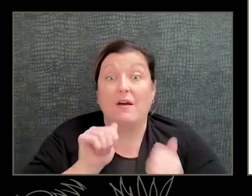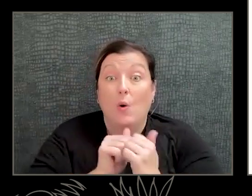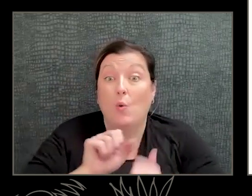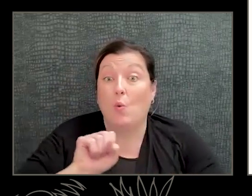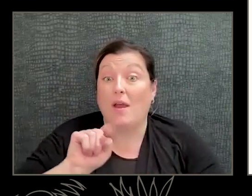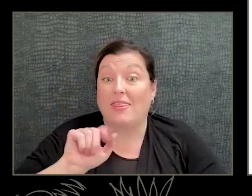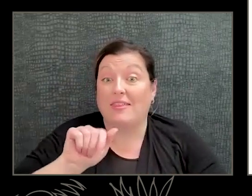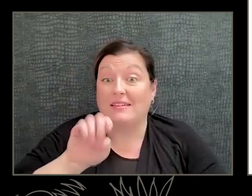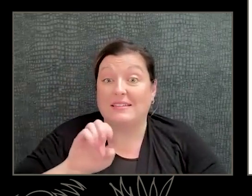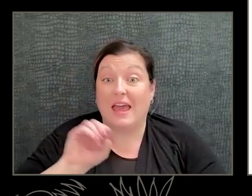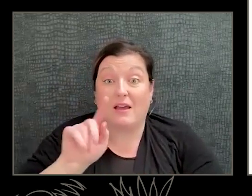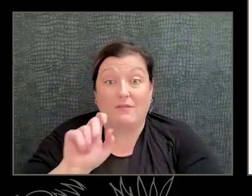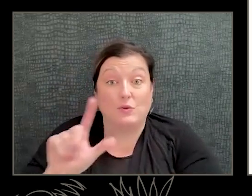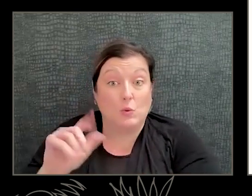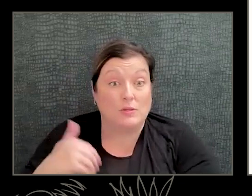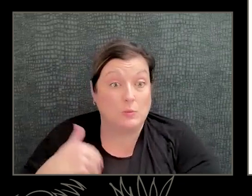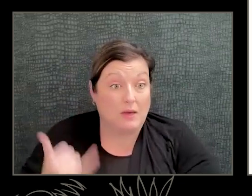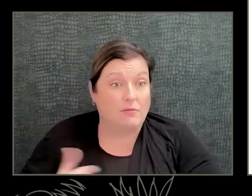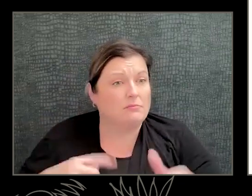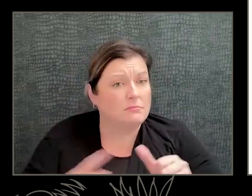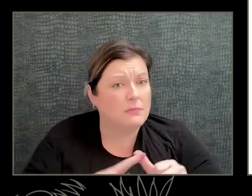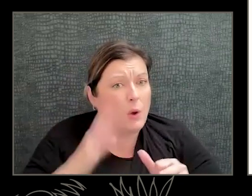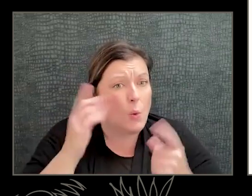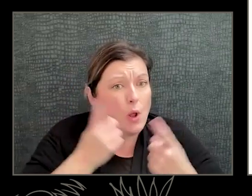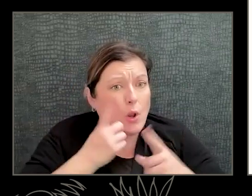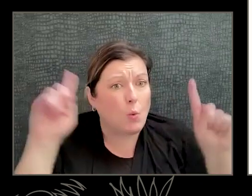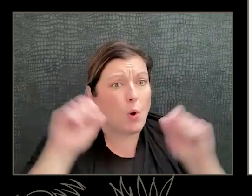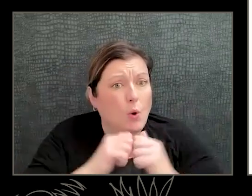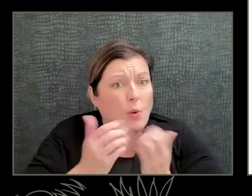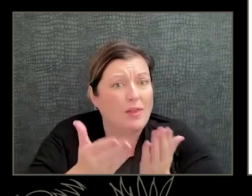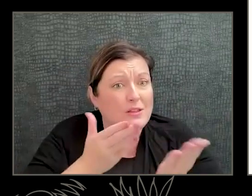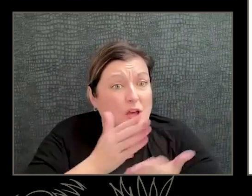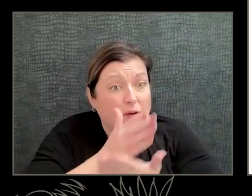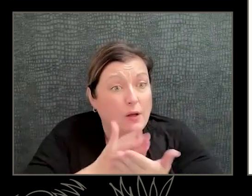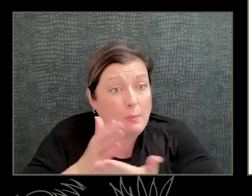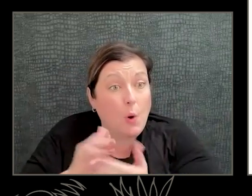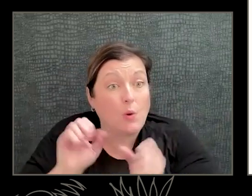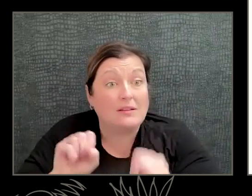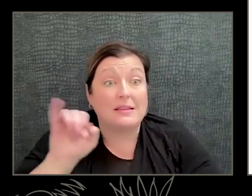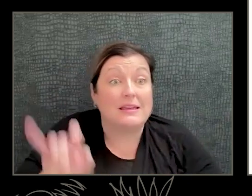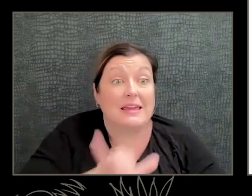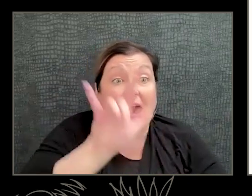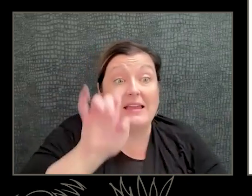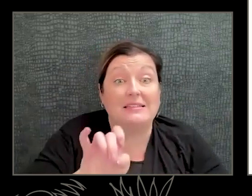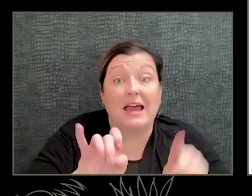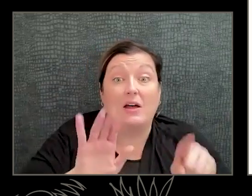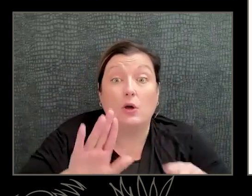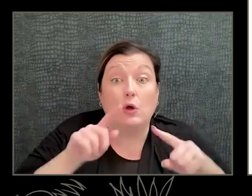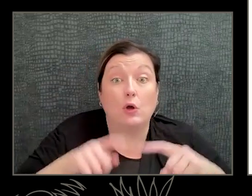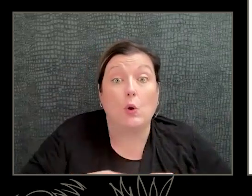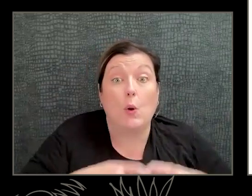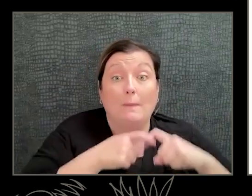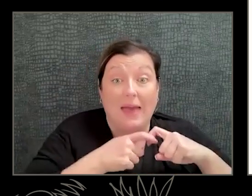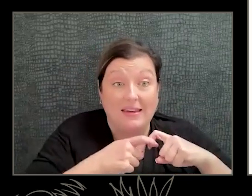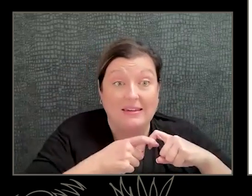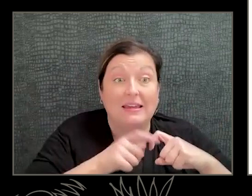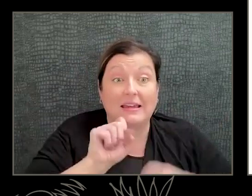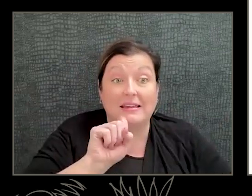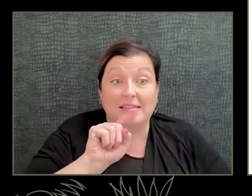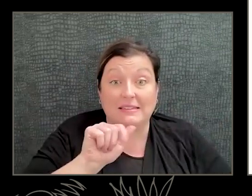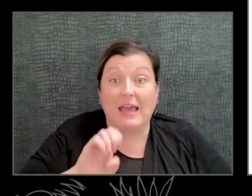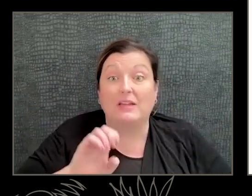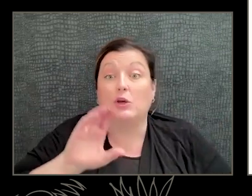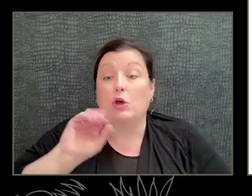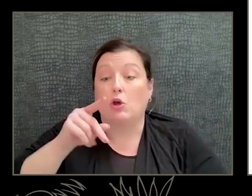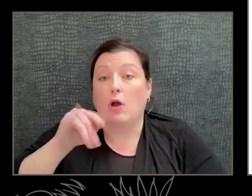that we have now. So the first one is, will it work with server components? Can you style your pending states, your optimistic states easily